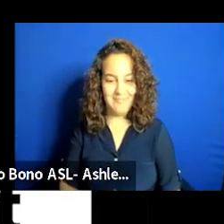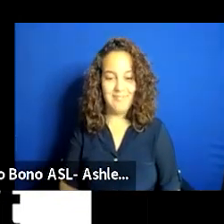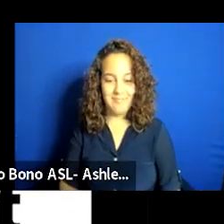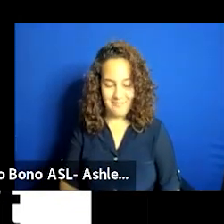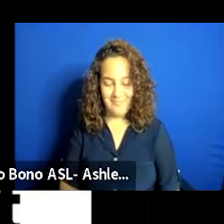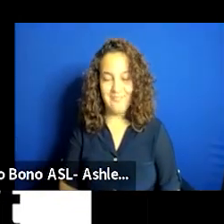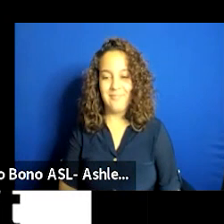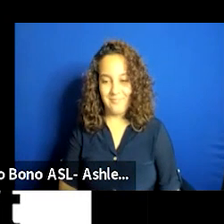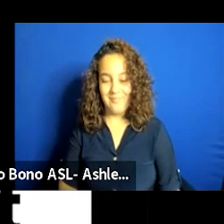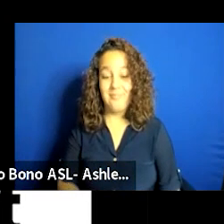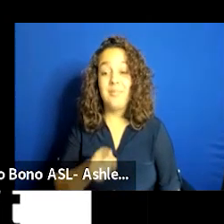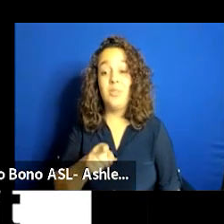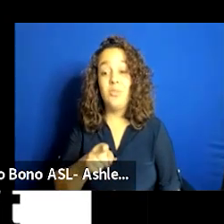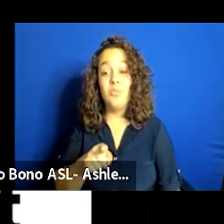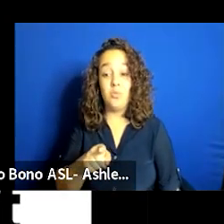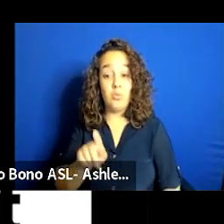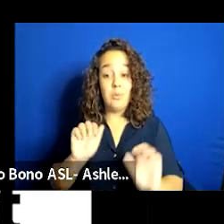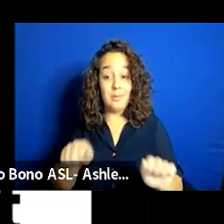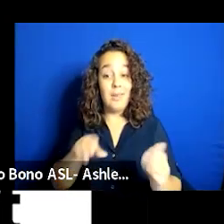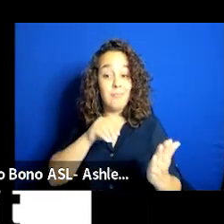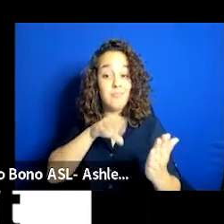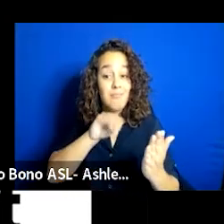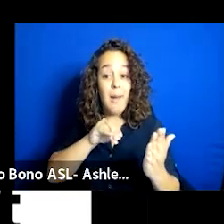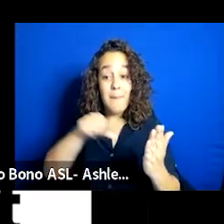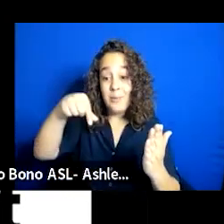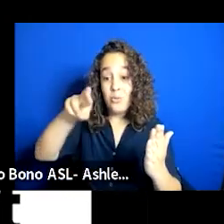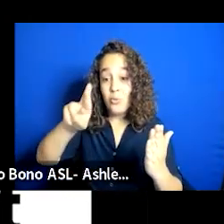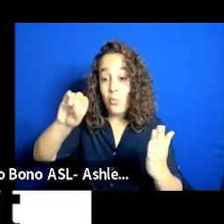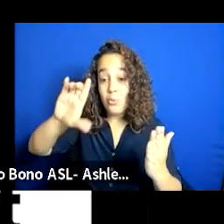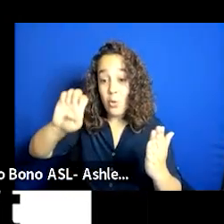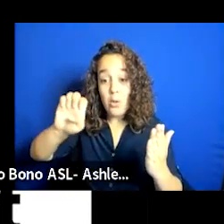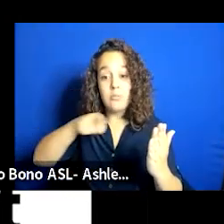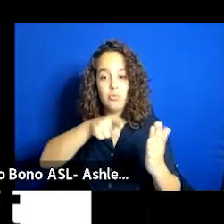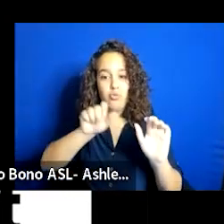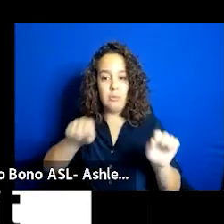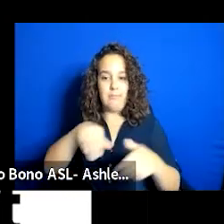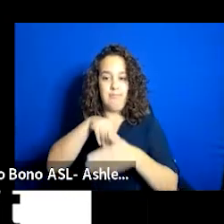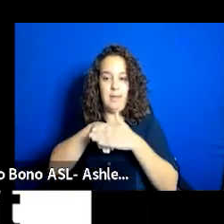QR code on the screen to access the form as well.